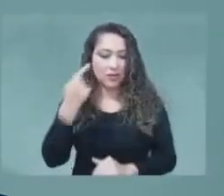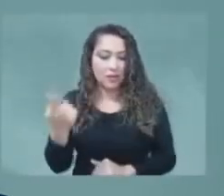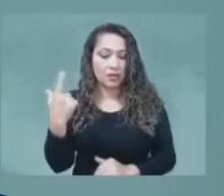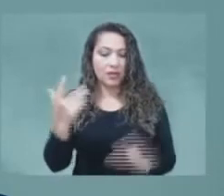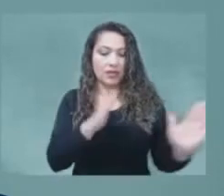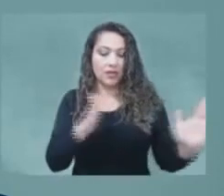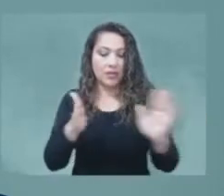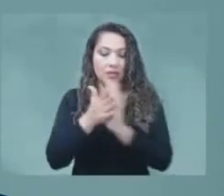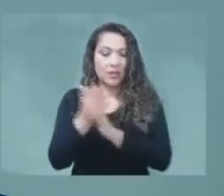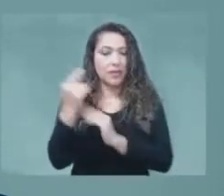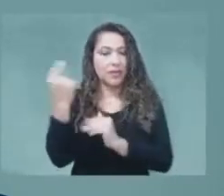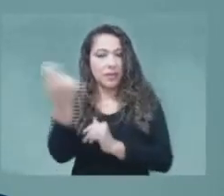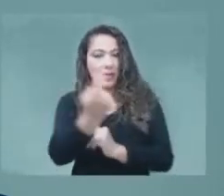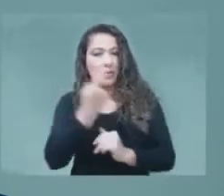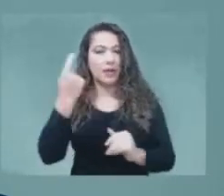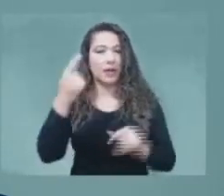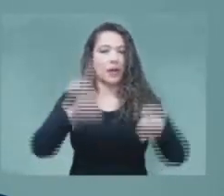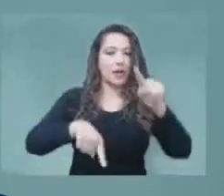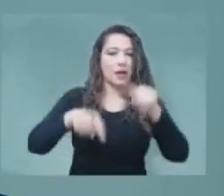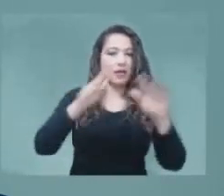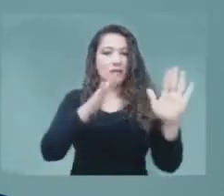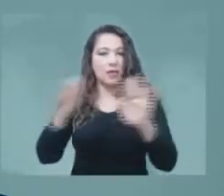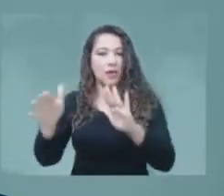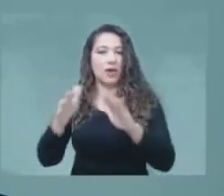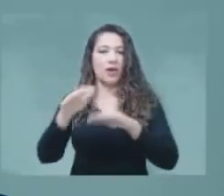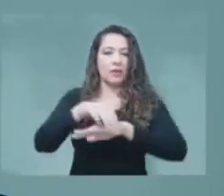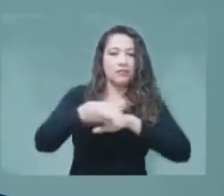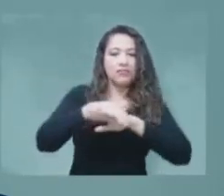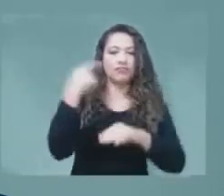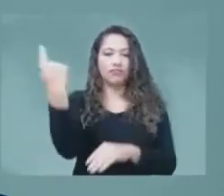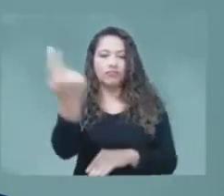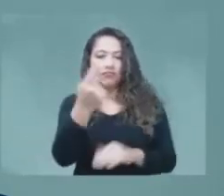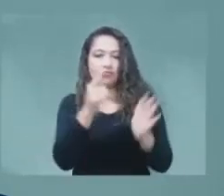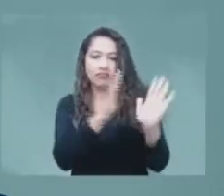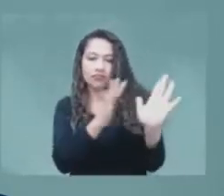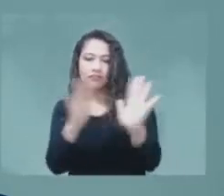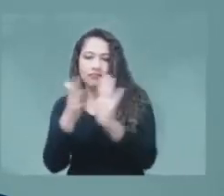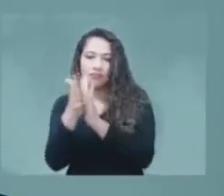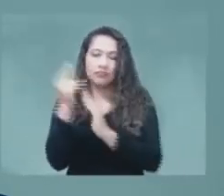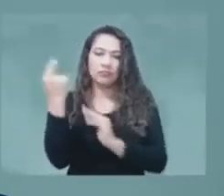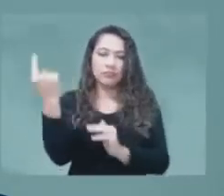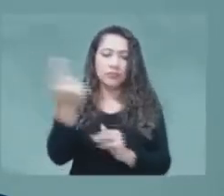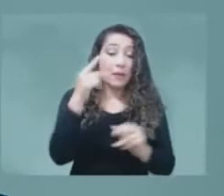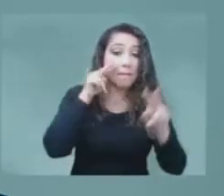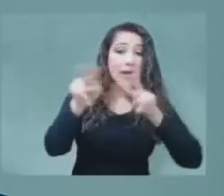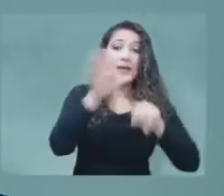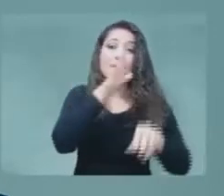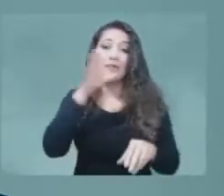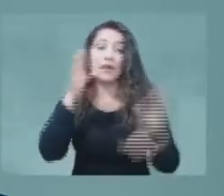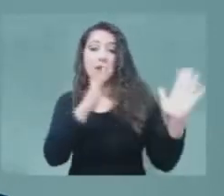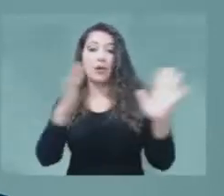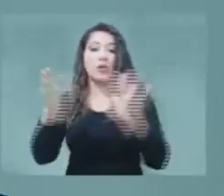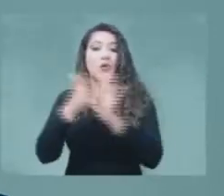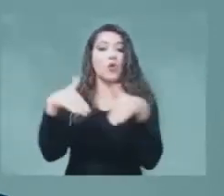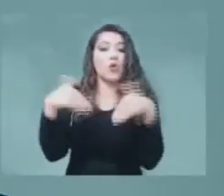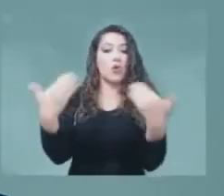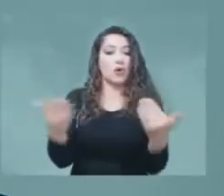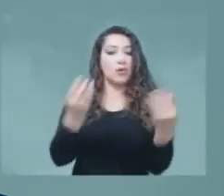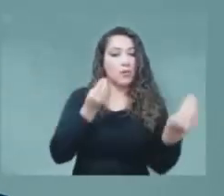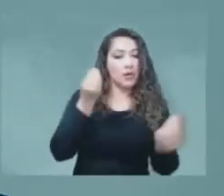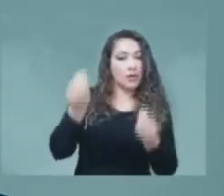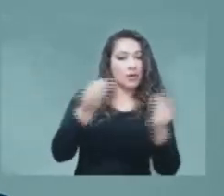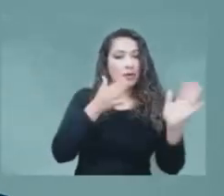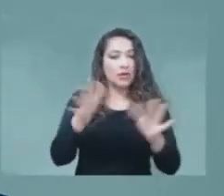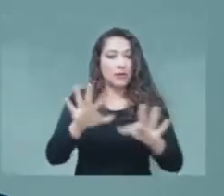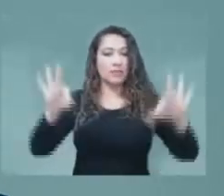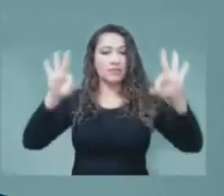companies, countries to reduce the digital divide, improving rural connectivity, and we'll be seeing how spectrum is a